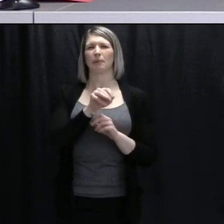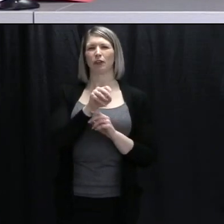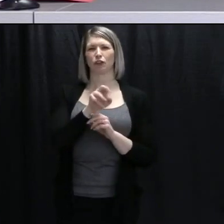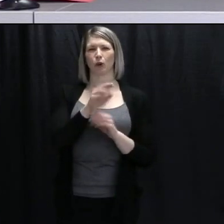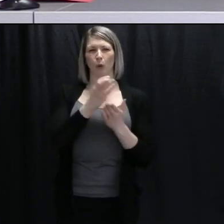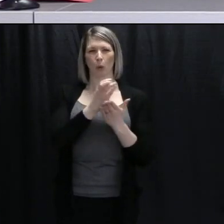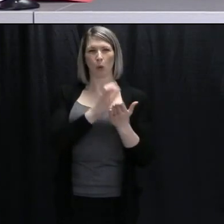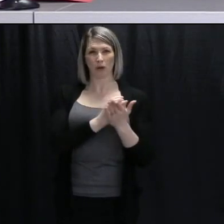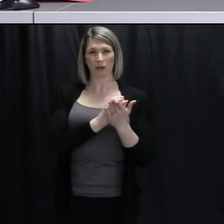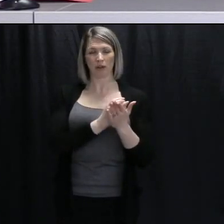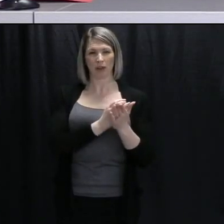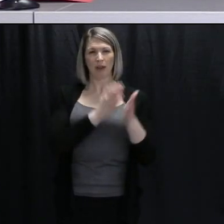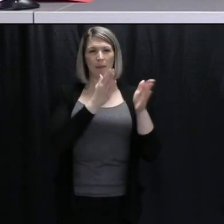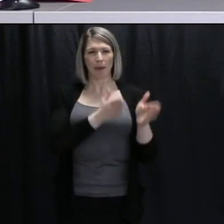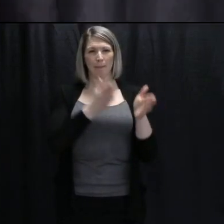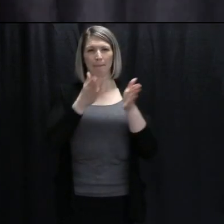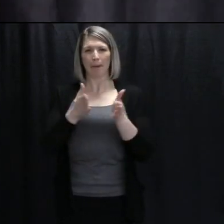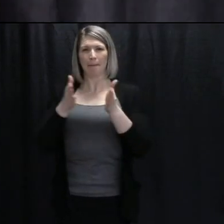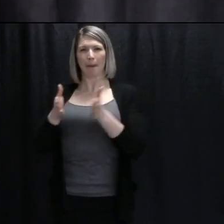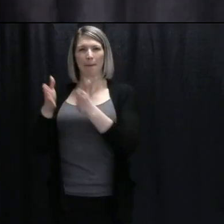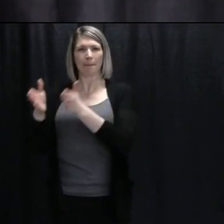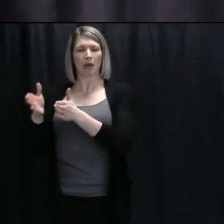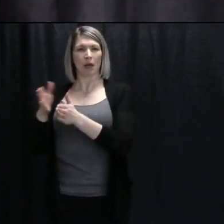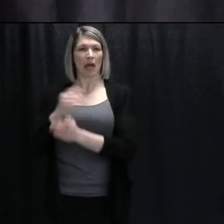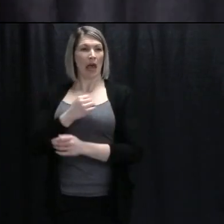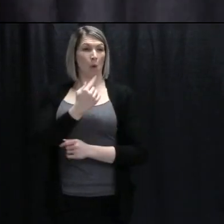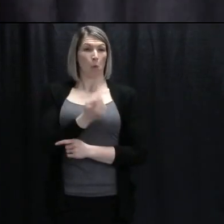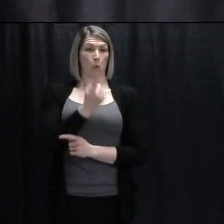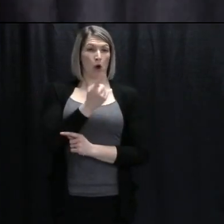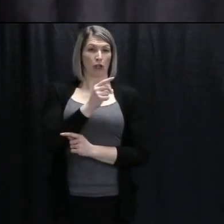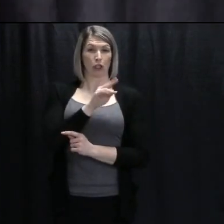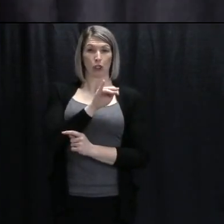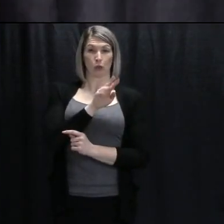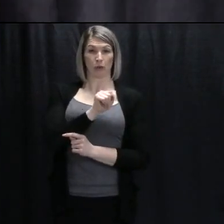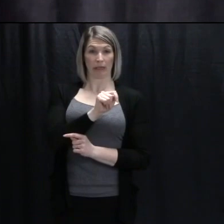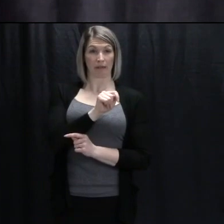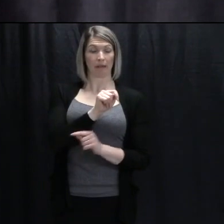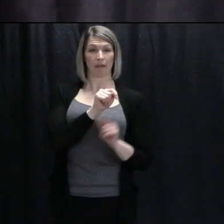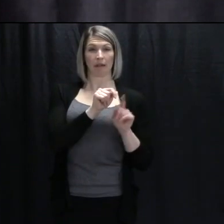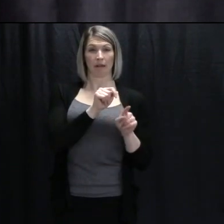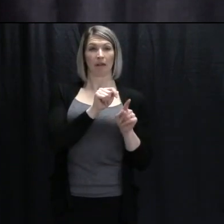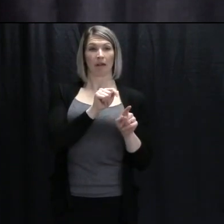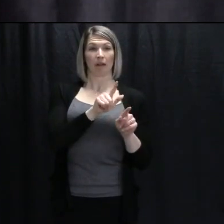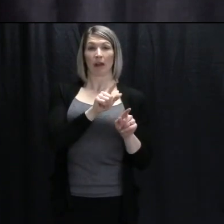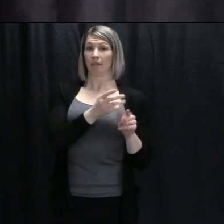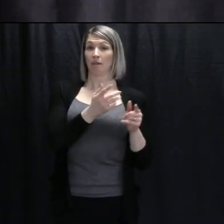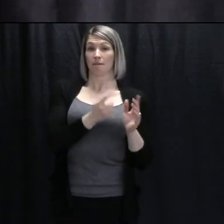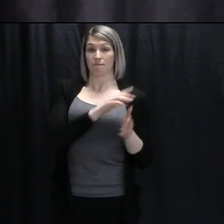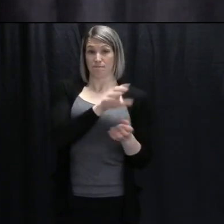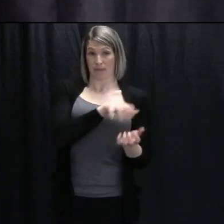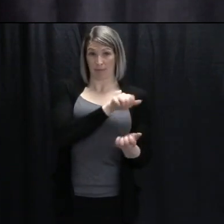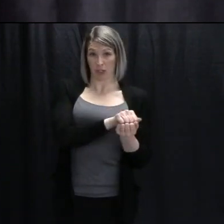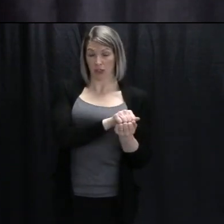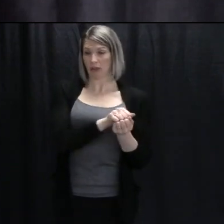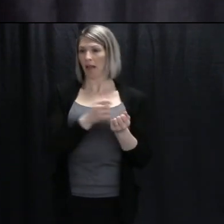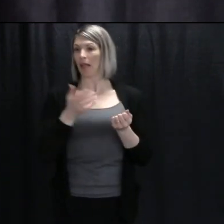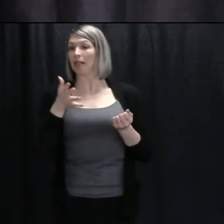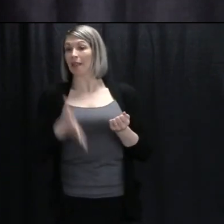completed? I didn't get the first part of your question, Kellyanne, but I think you're talking about semesterized schools, and if that's the